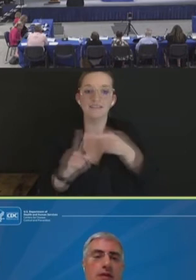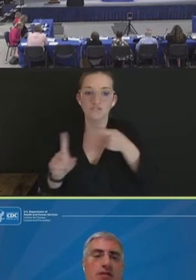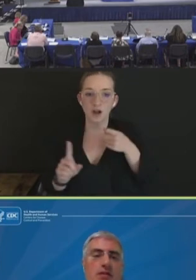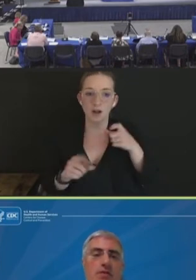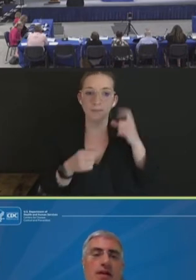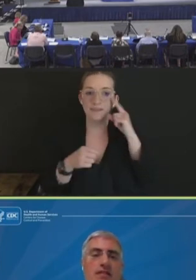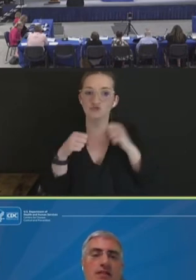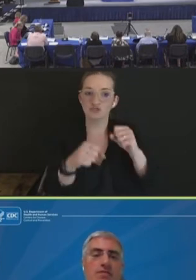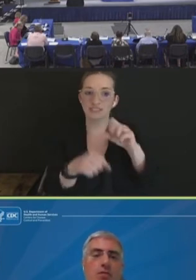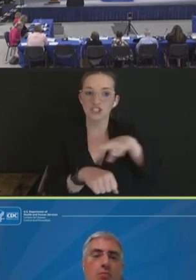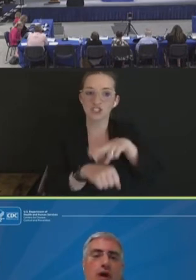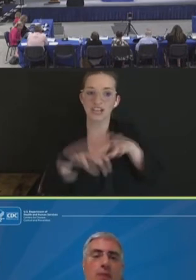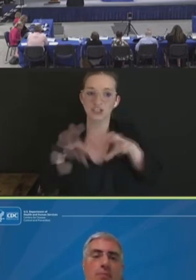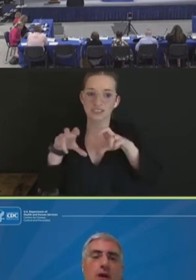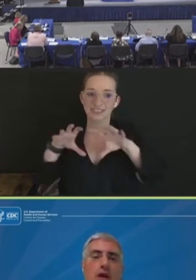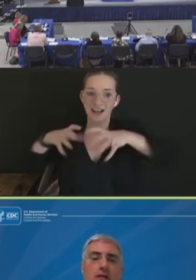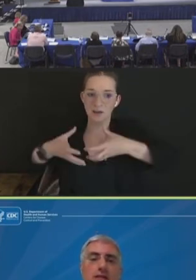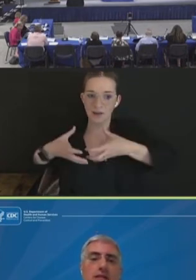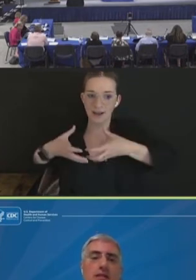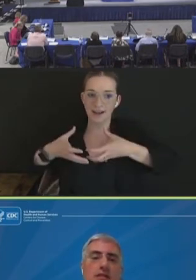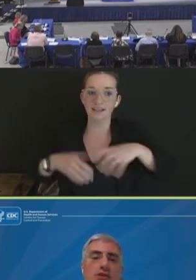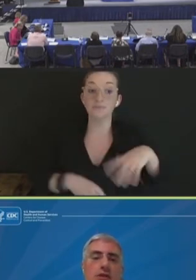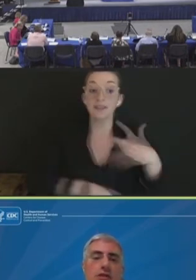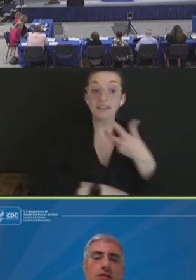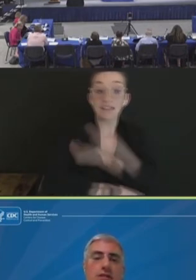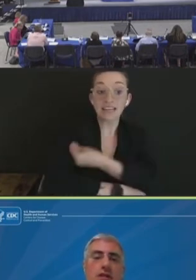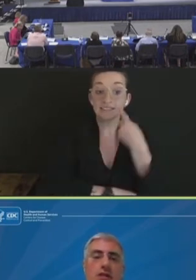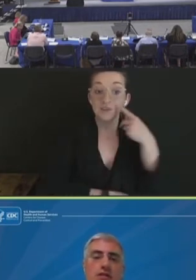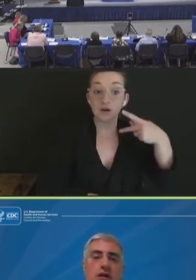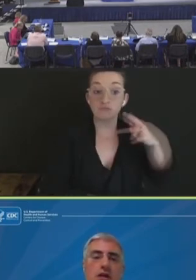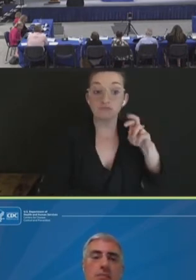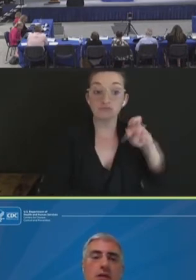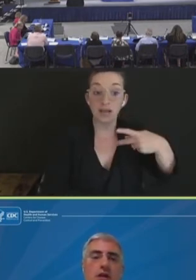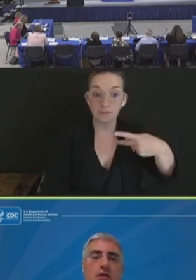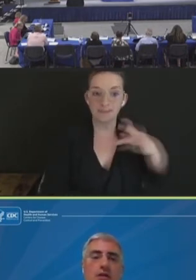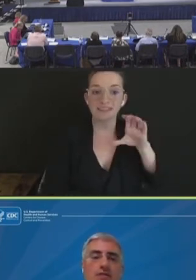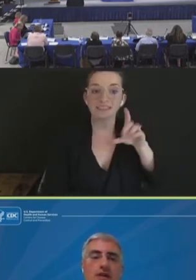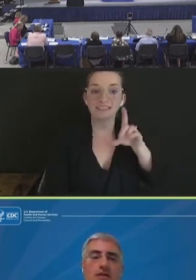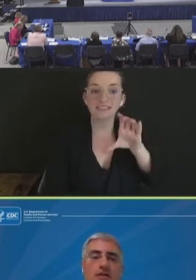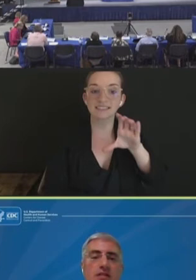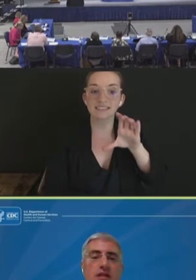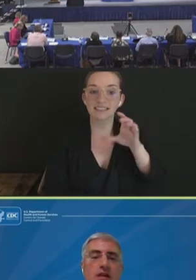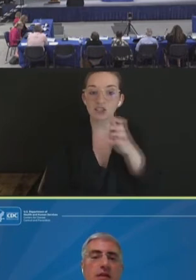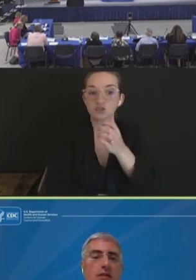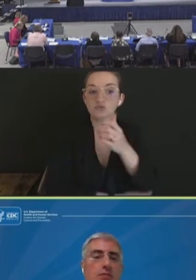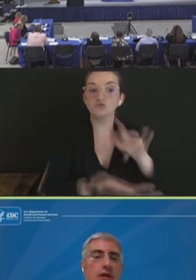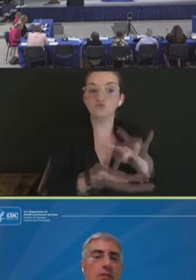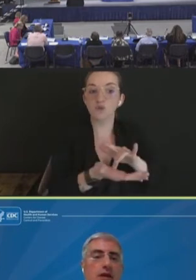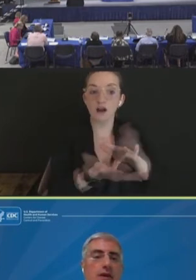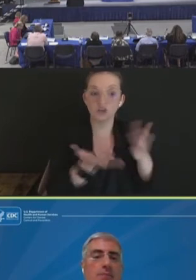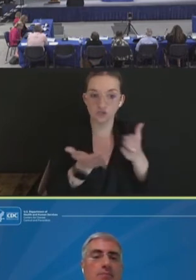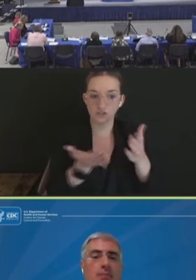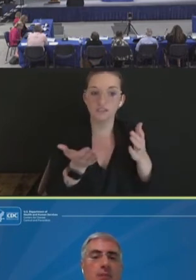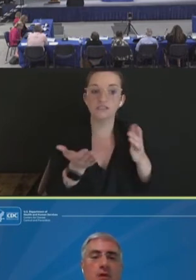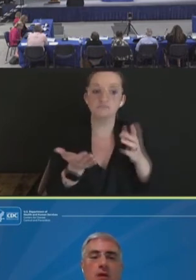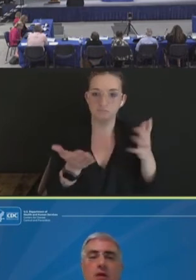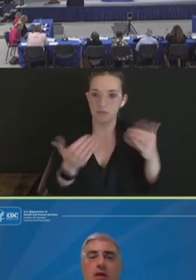with respect to vaccine for PrEP, the CDC Drug Service does carry these vaccines and can be supplied by